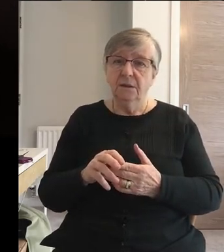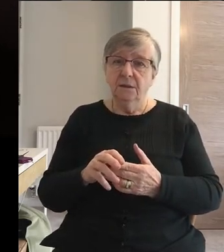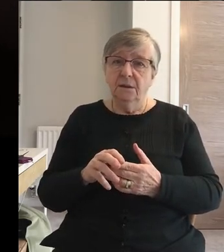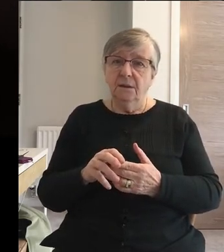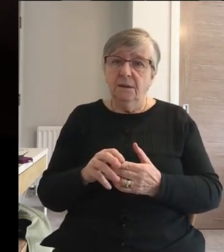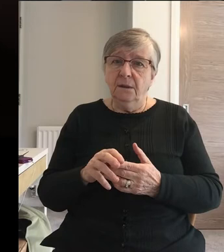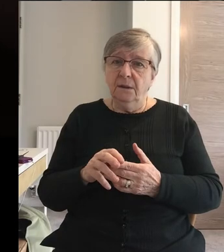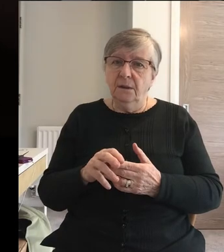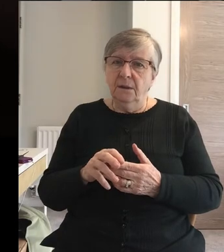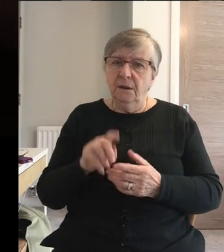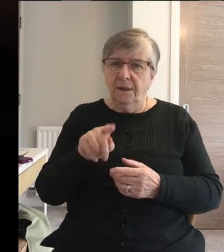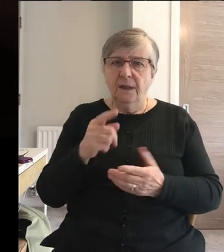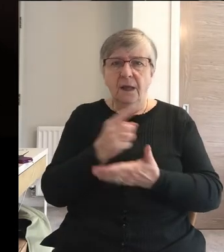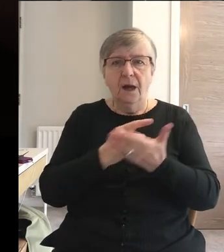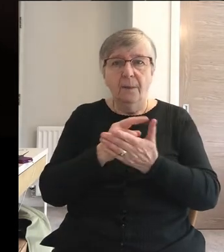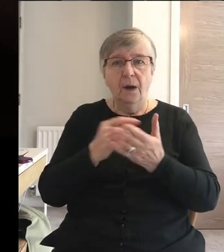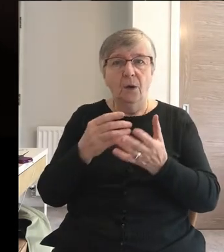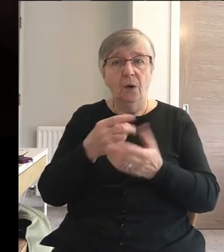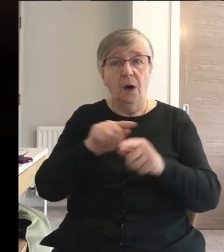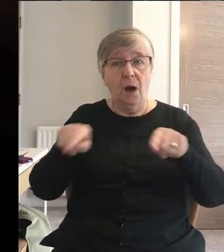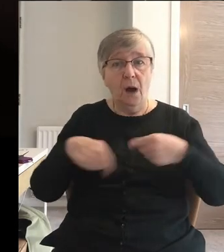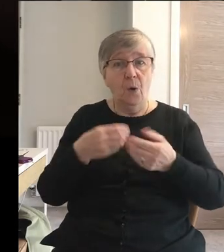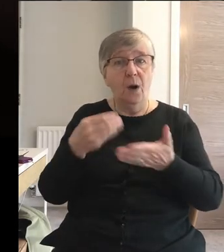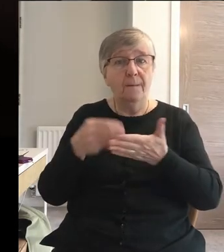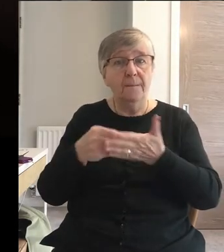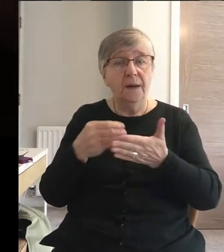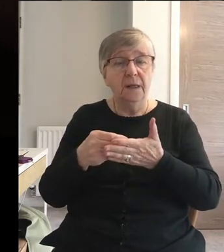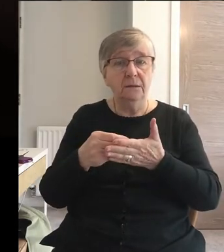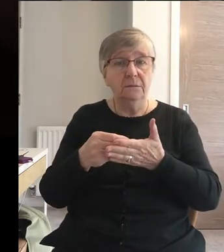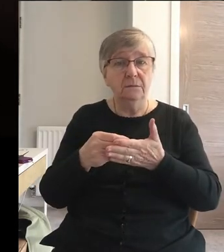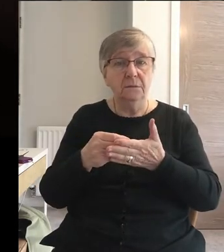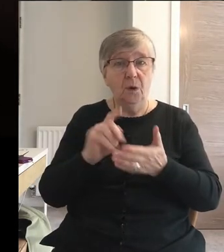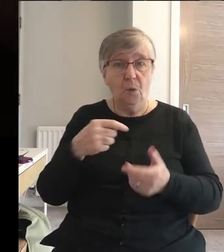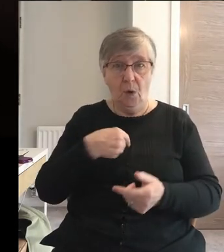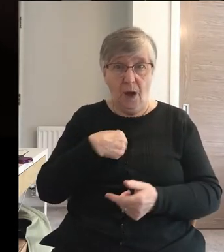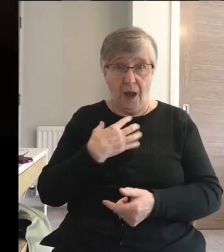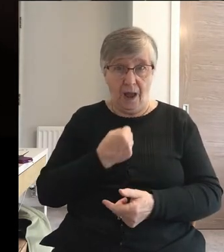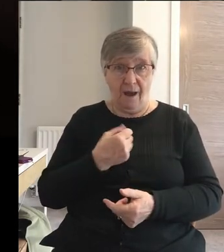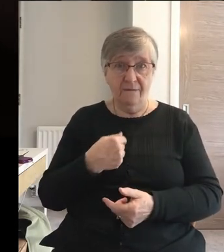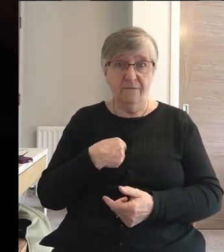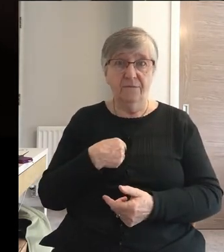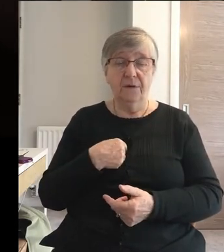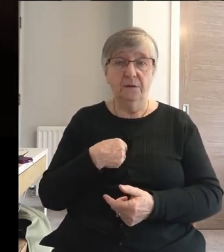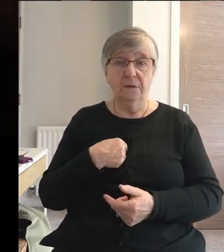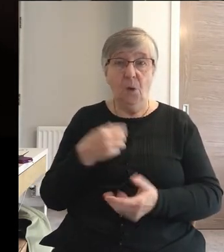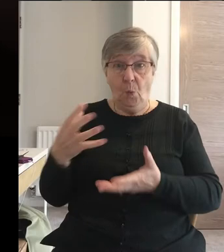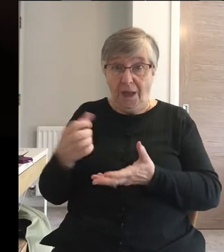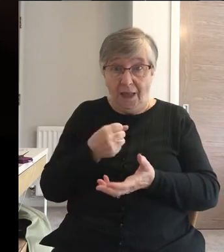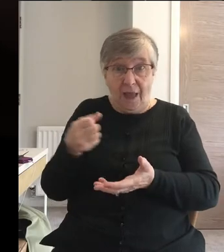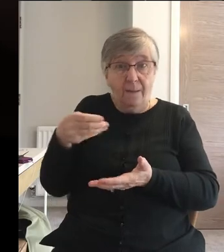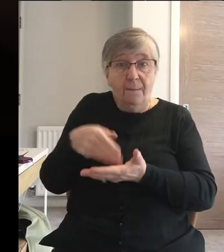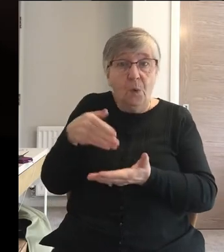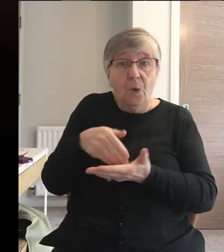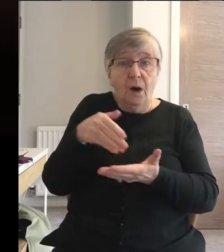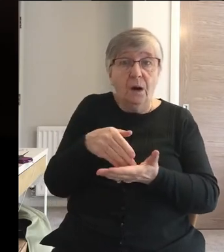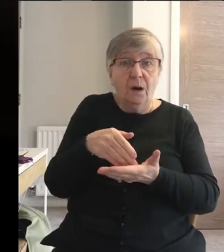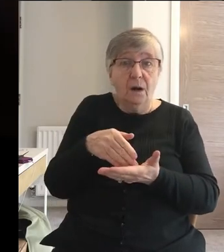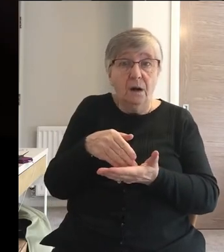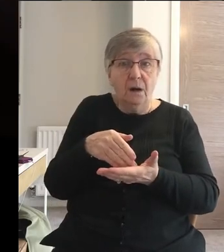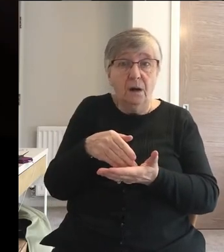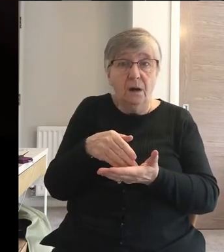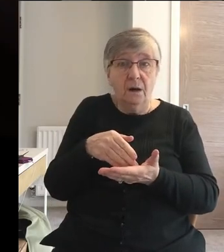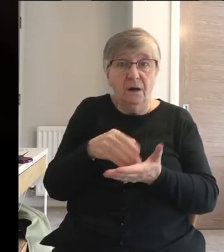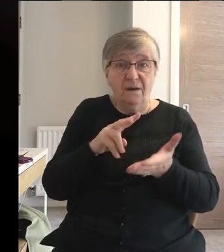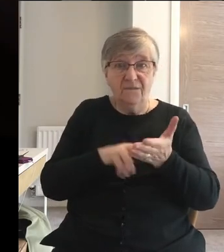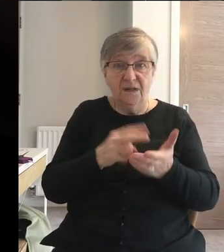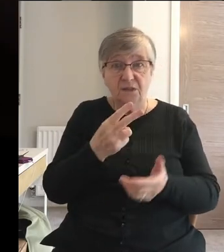verse 6 of chapter 5 is about our wealth, our self-sufficiency. We get more, says James.